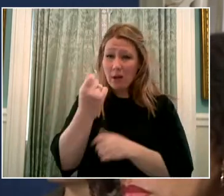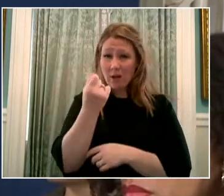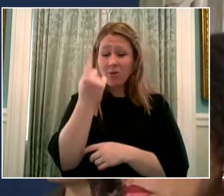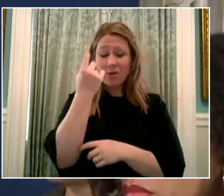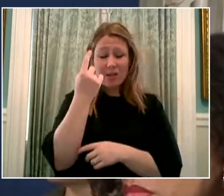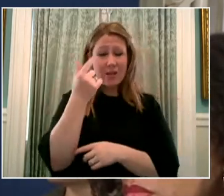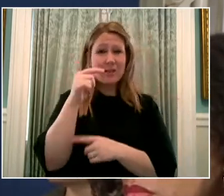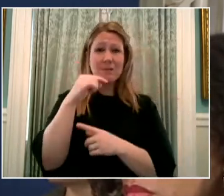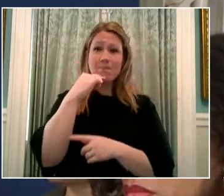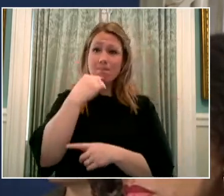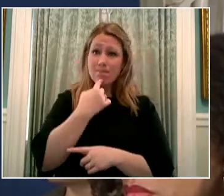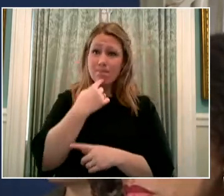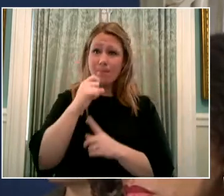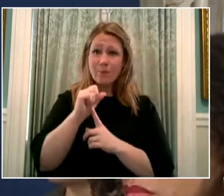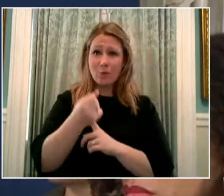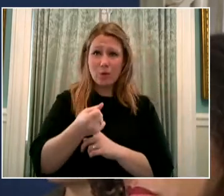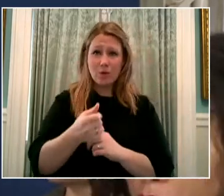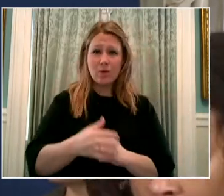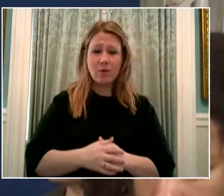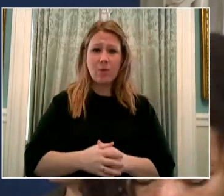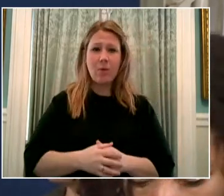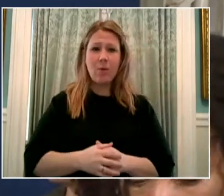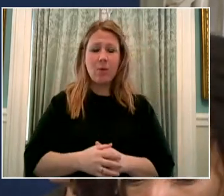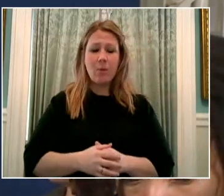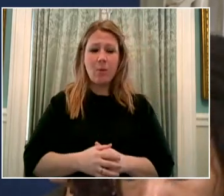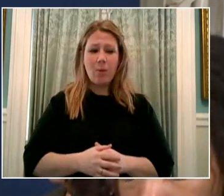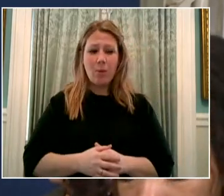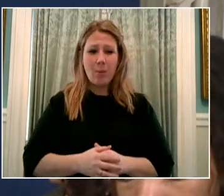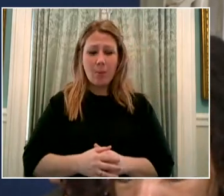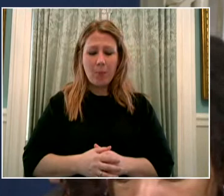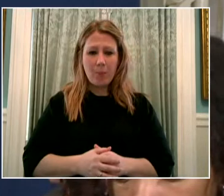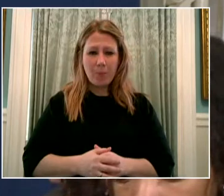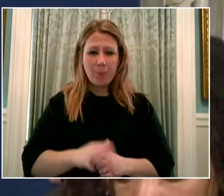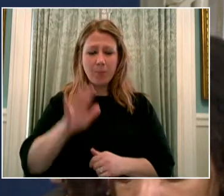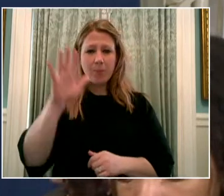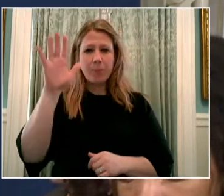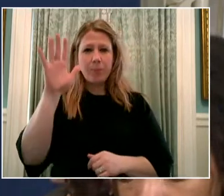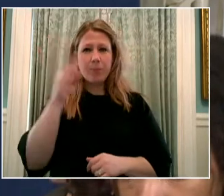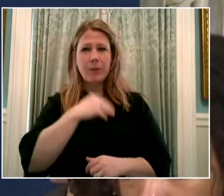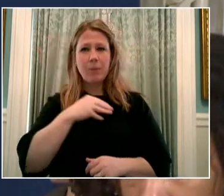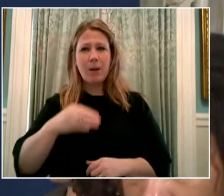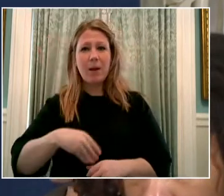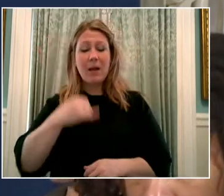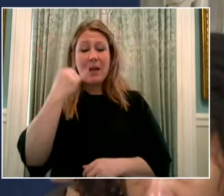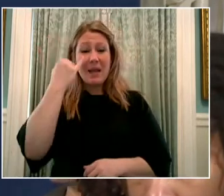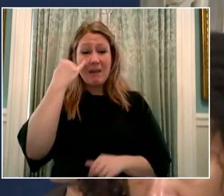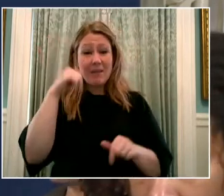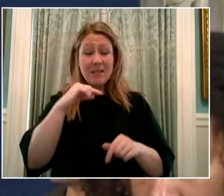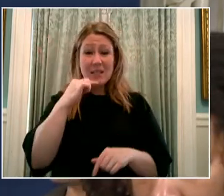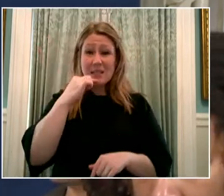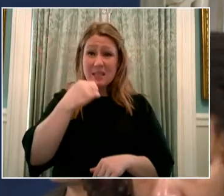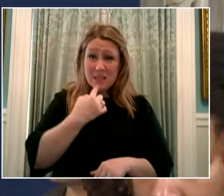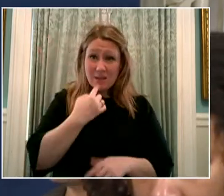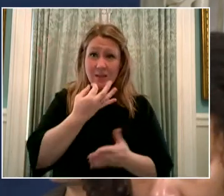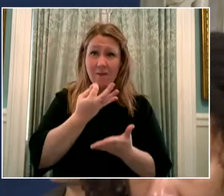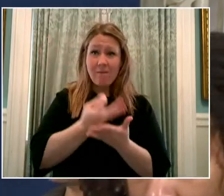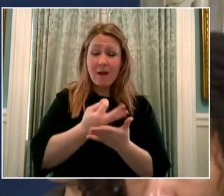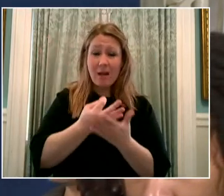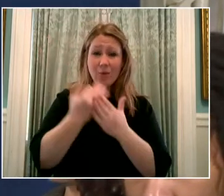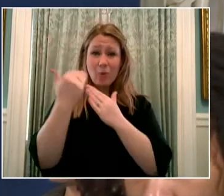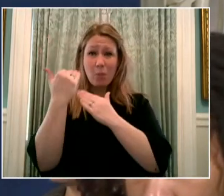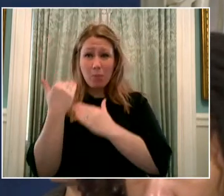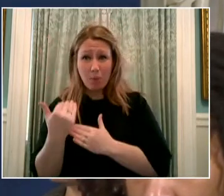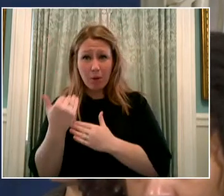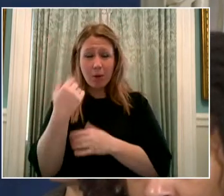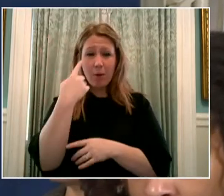Good morning, Mr. Mayor. Just lastly, if this is such an intense financial burden on the city, at what point would your administration call for